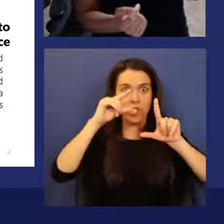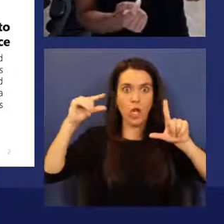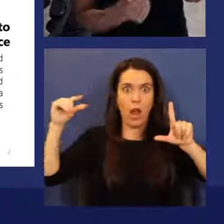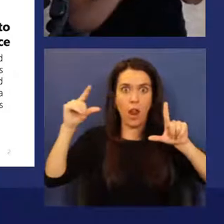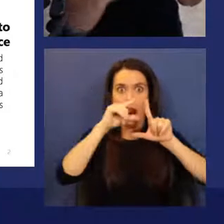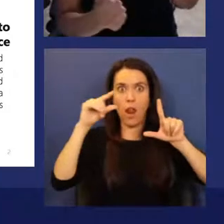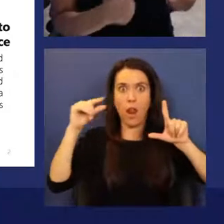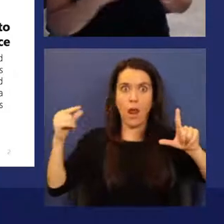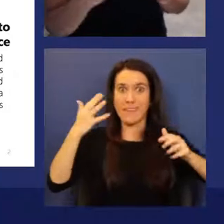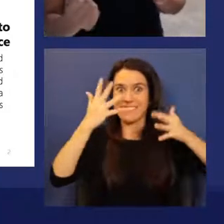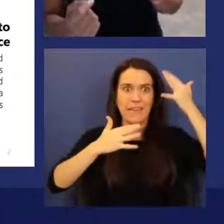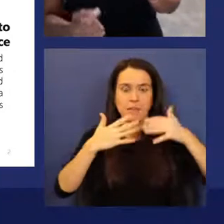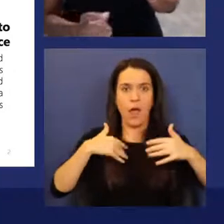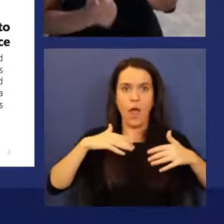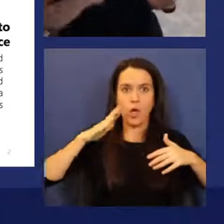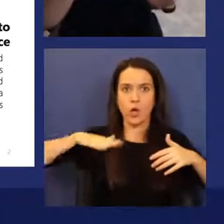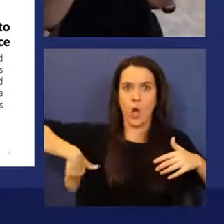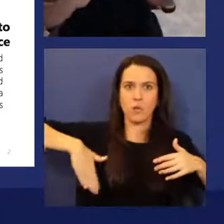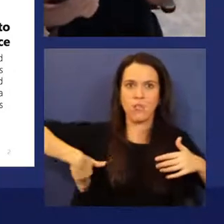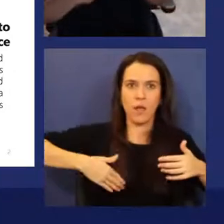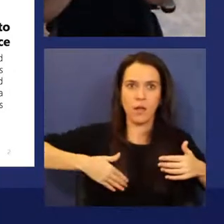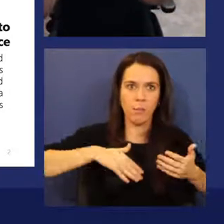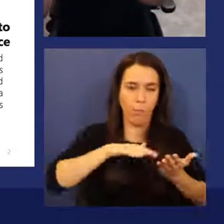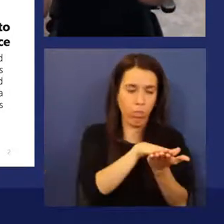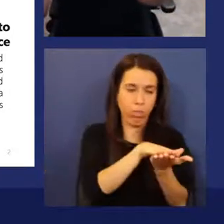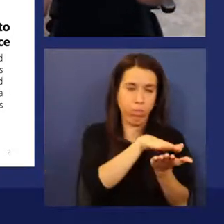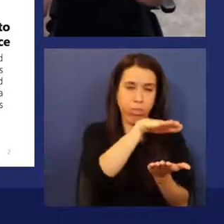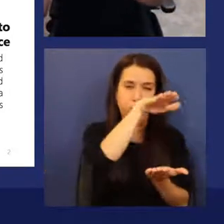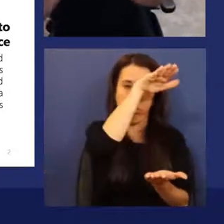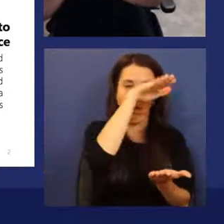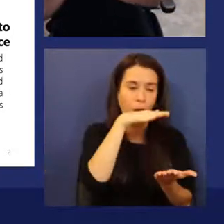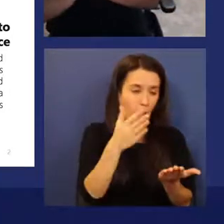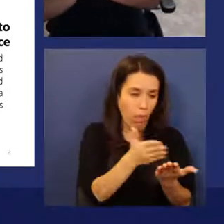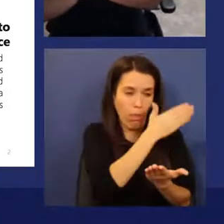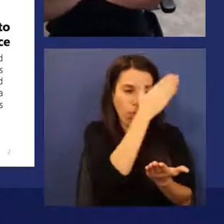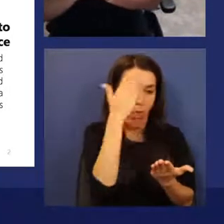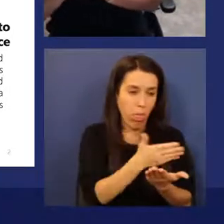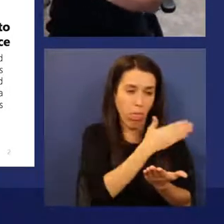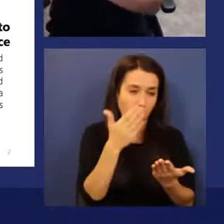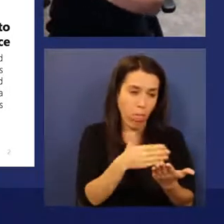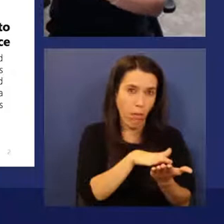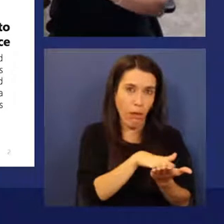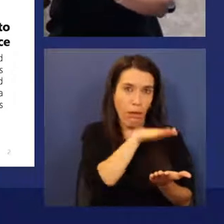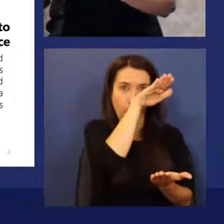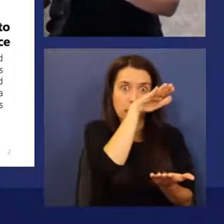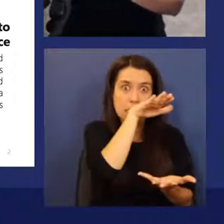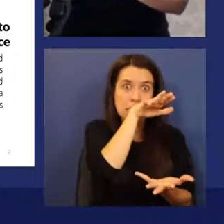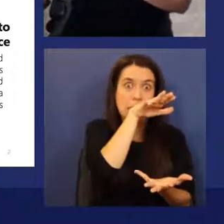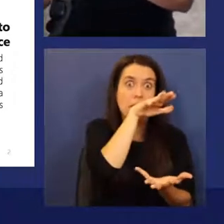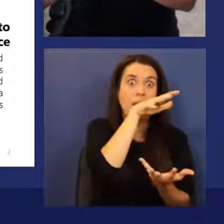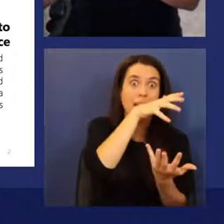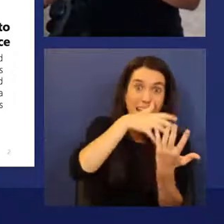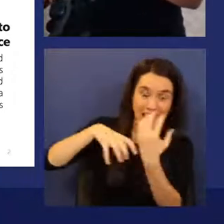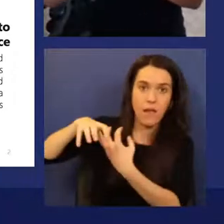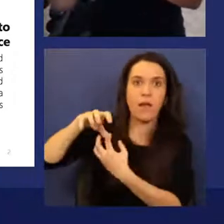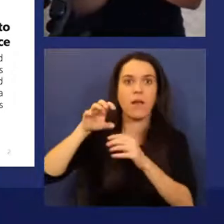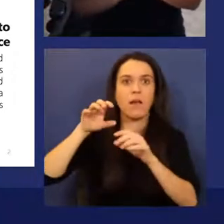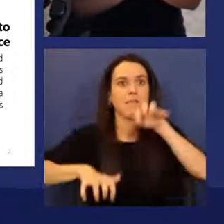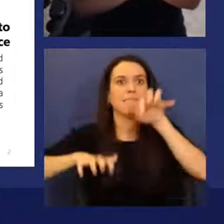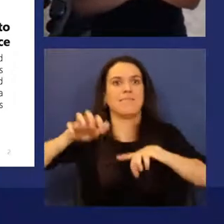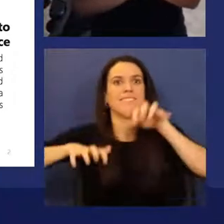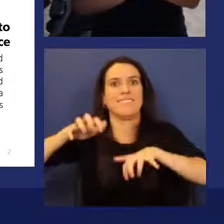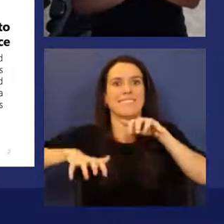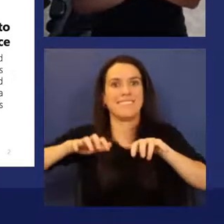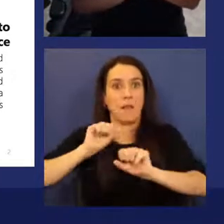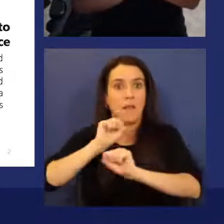was digitized, it needed to be cleaned and governed and everything before you can actually have any kind of